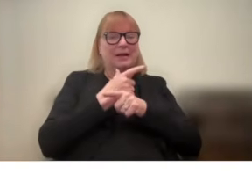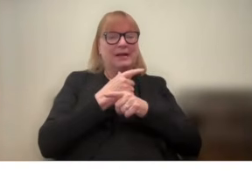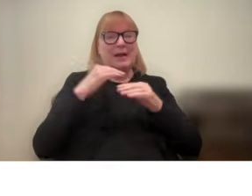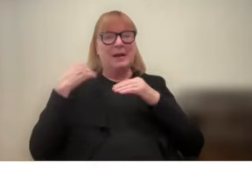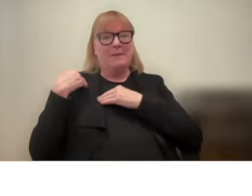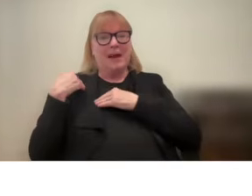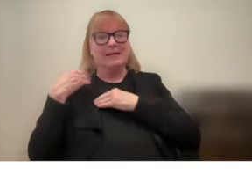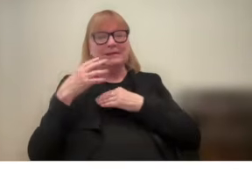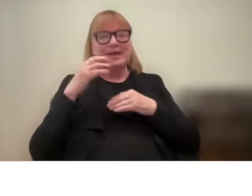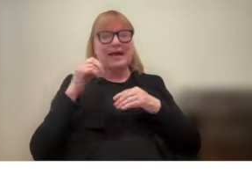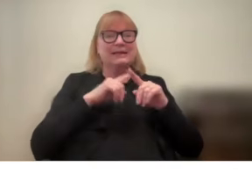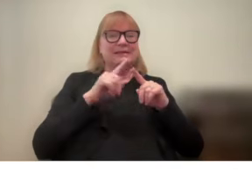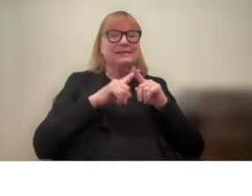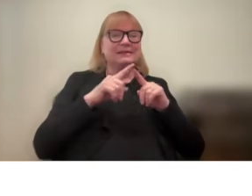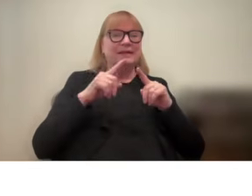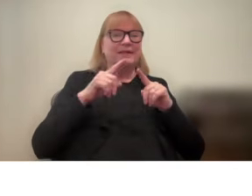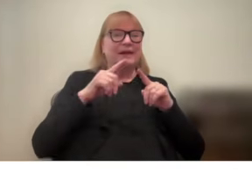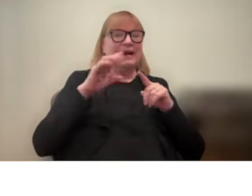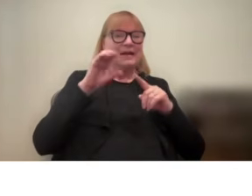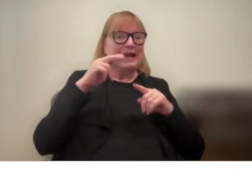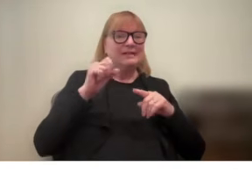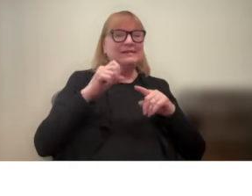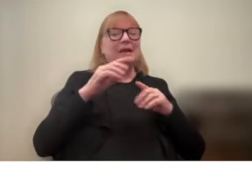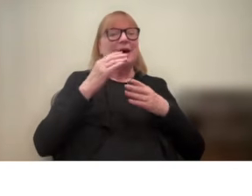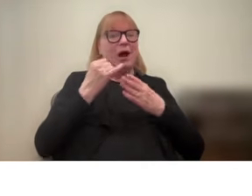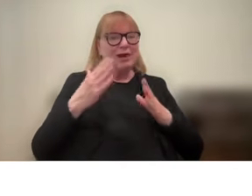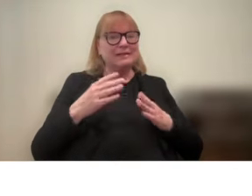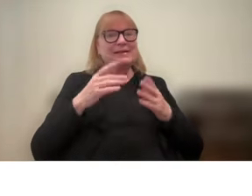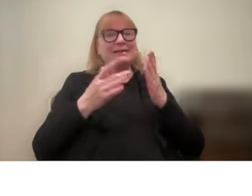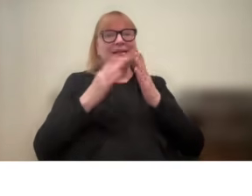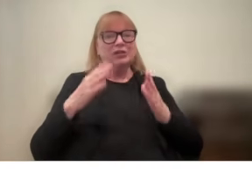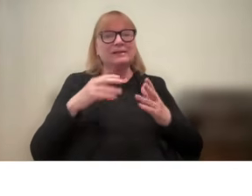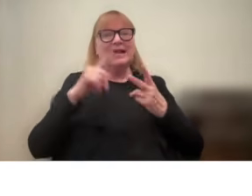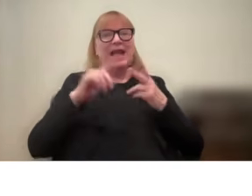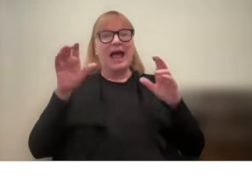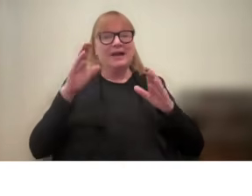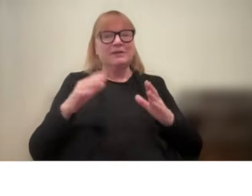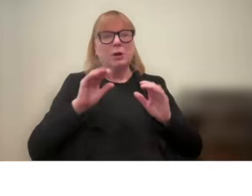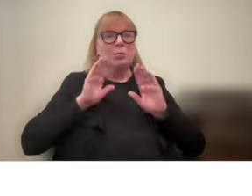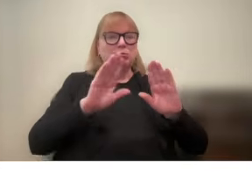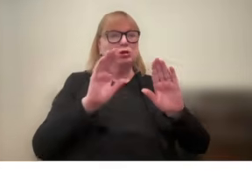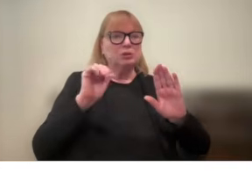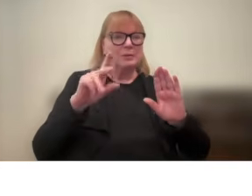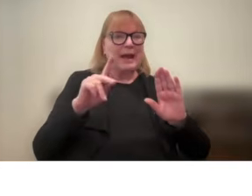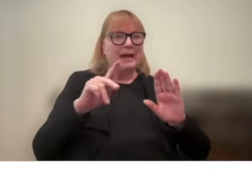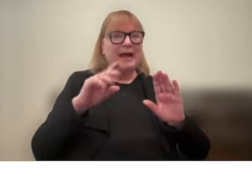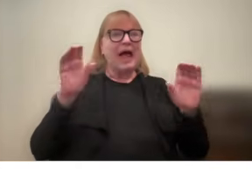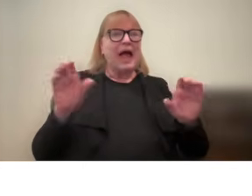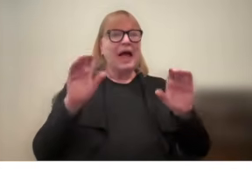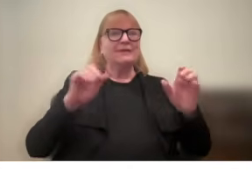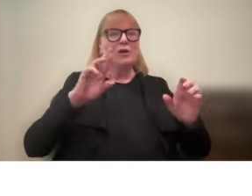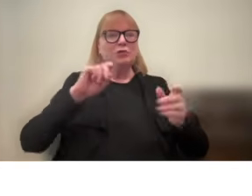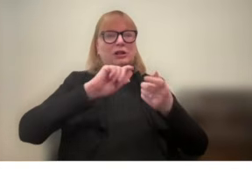and the formation of exclusionary digital canons, there are artists, technologists, and activists who are pushing back